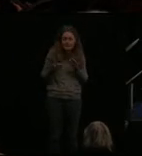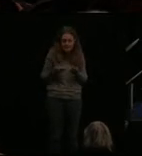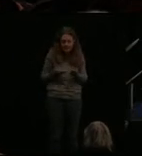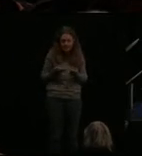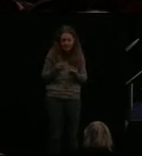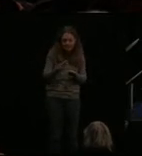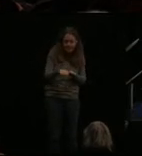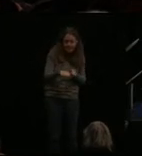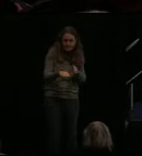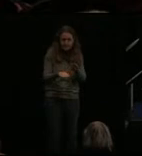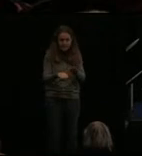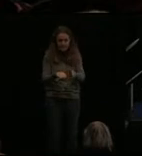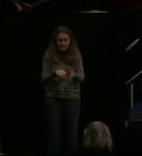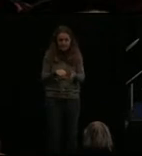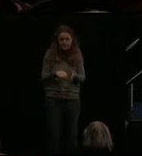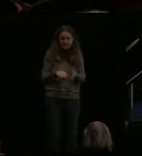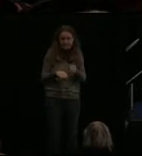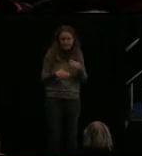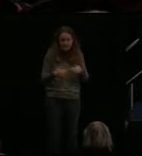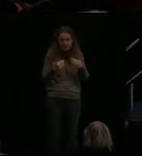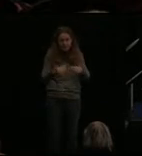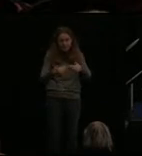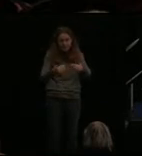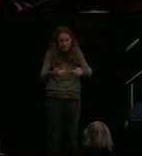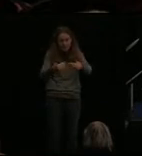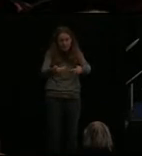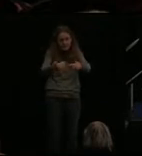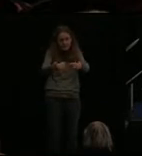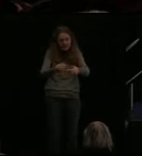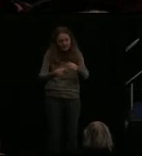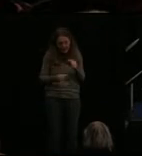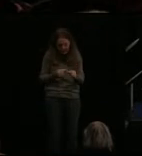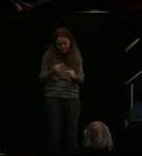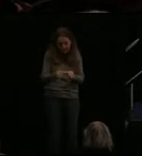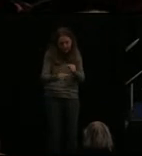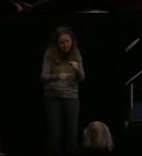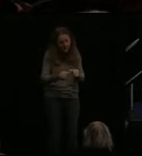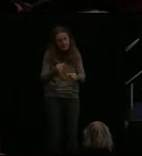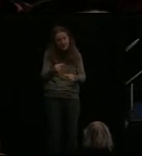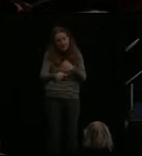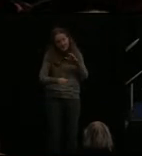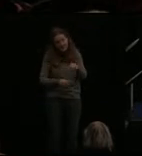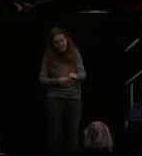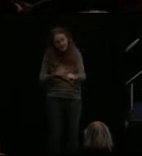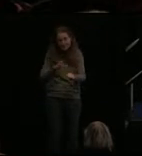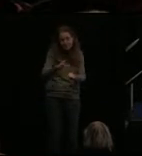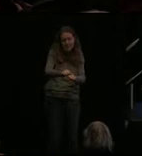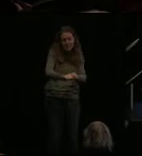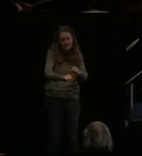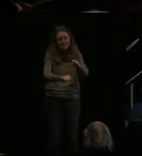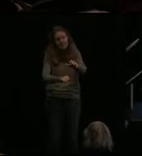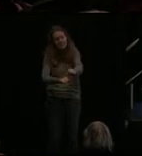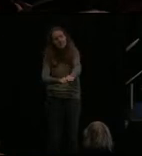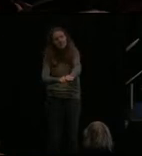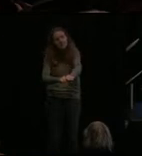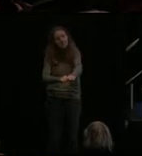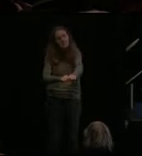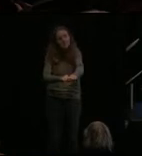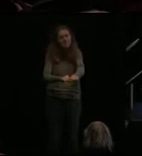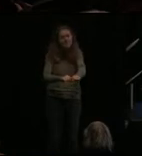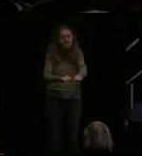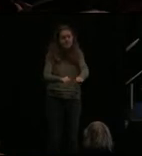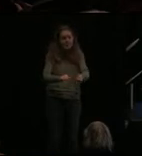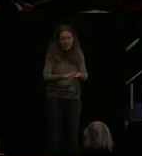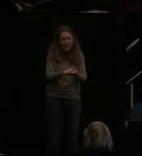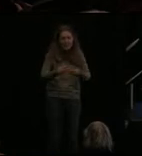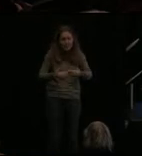by step, moving forward, little by little, taking ground. We do